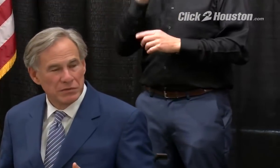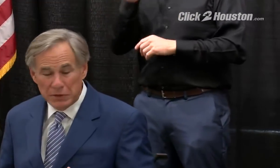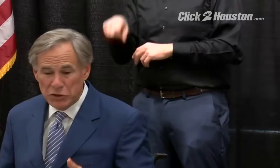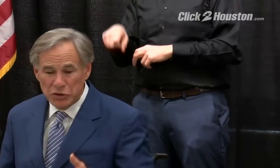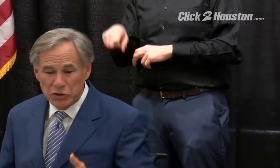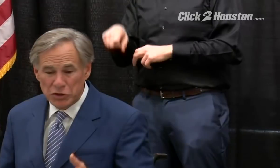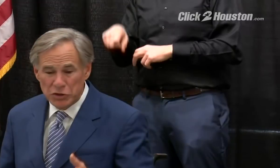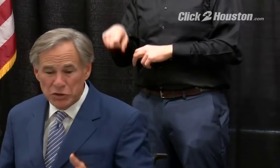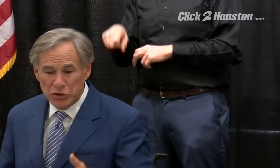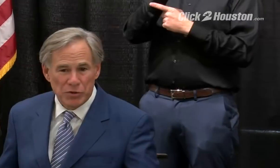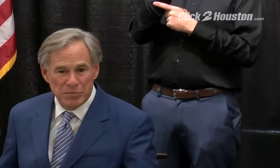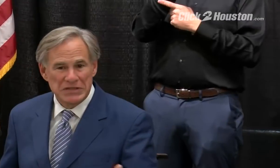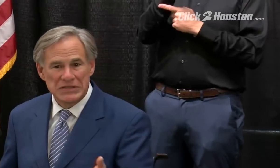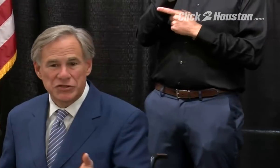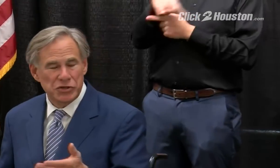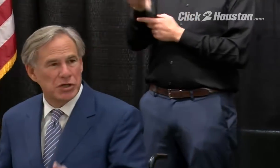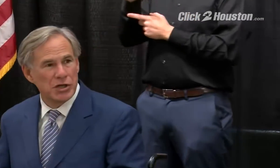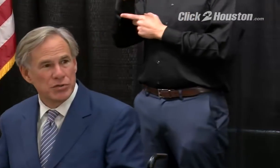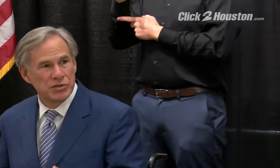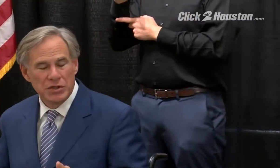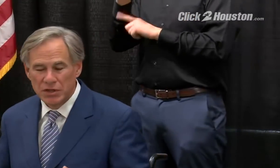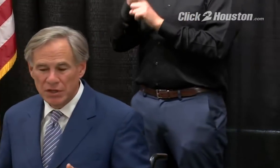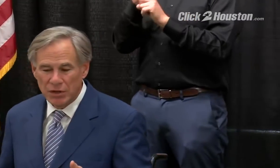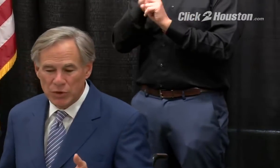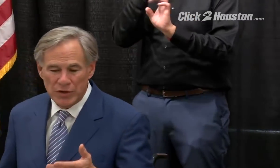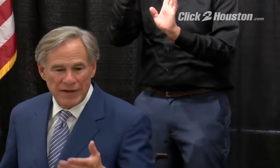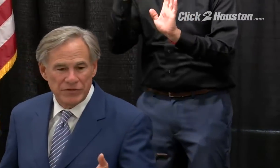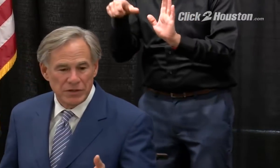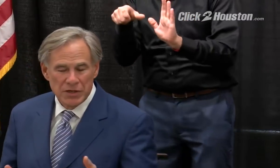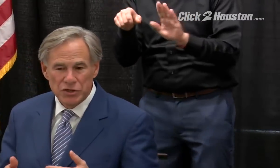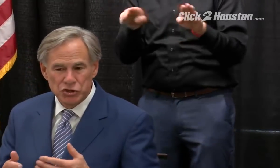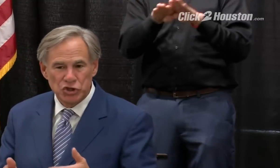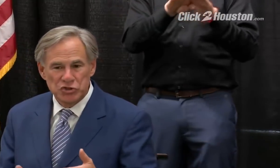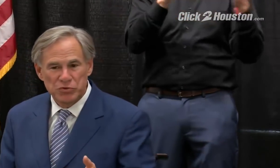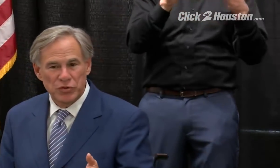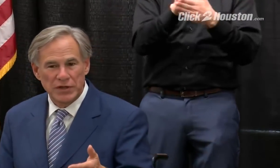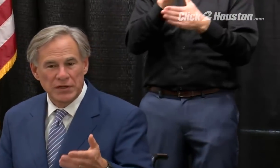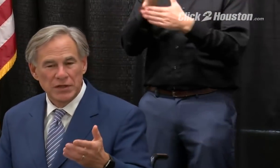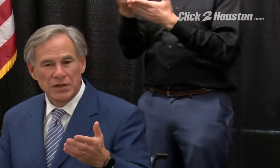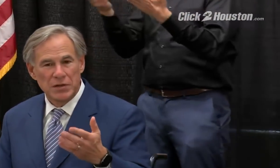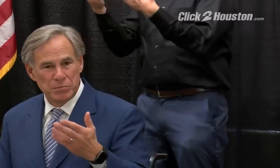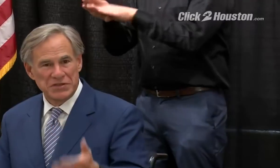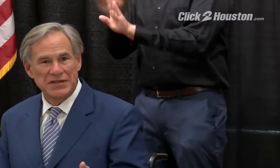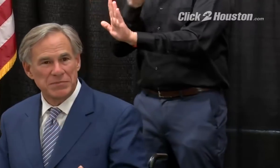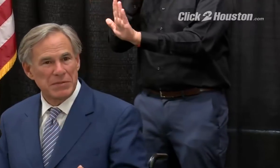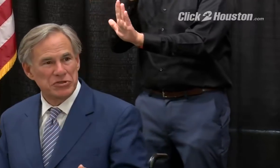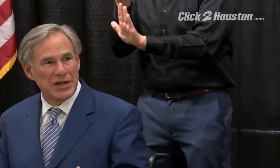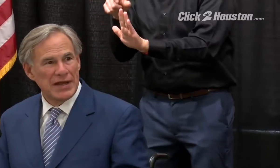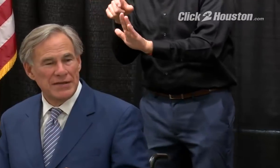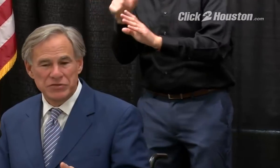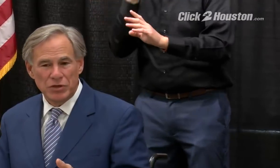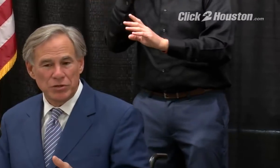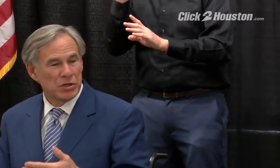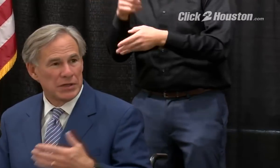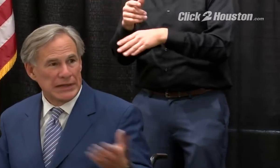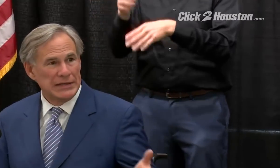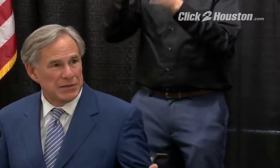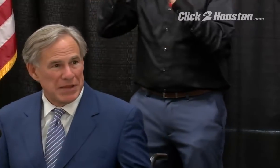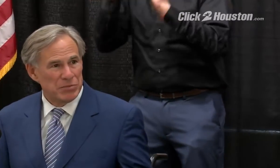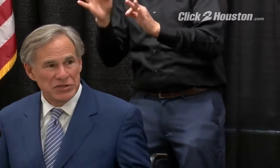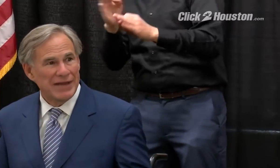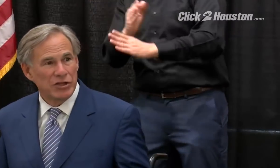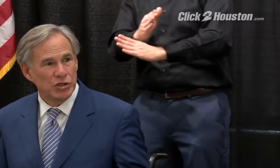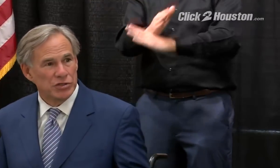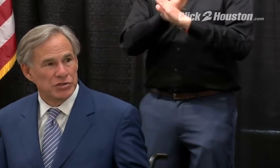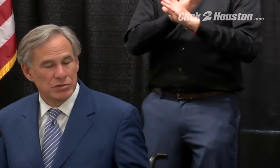situation. Either businesses are open or businesses are closed. We don't have to choose between protecting people's lives or